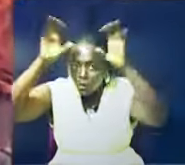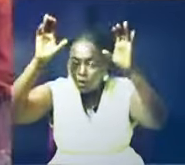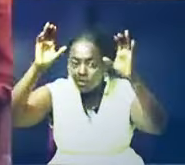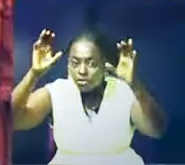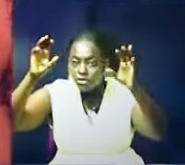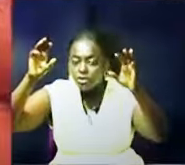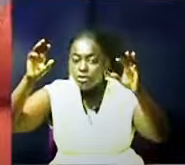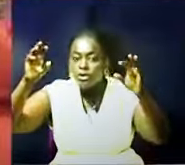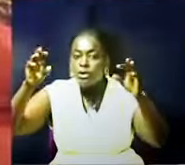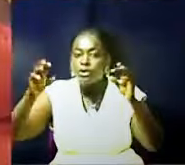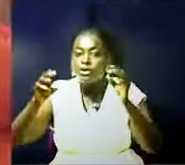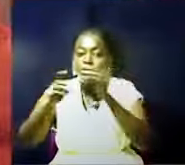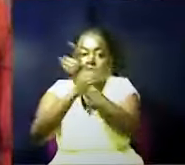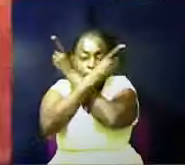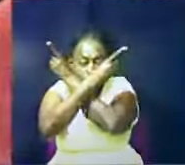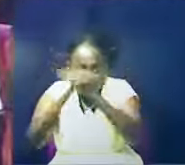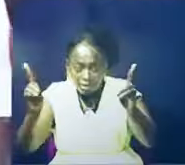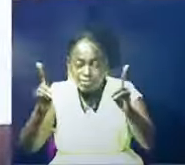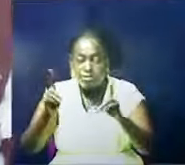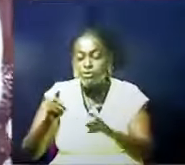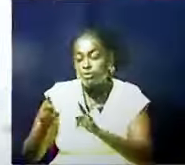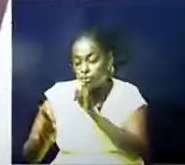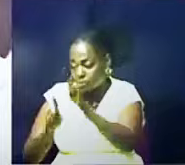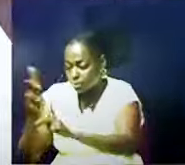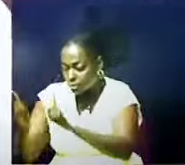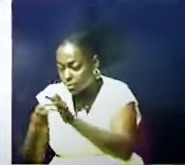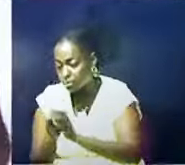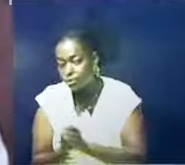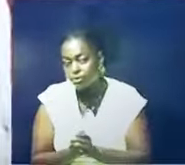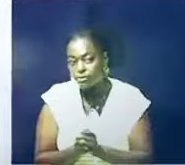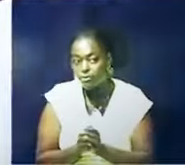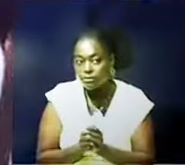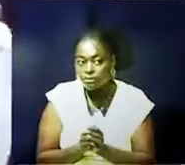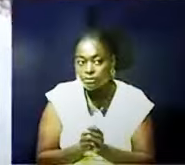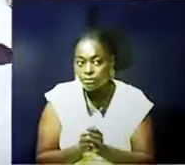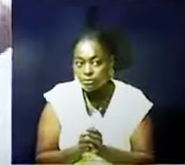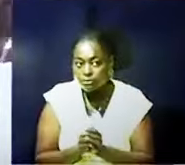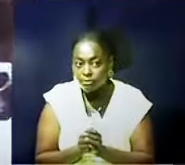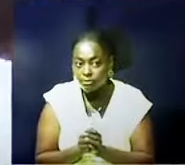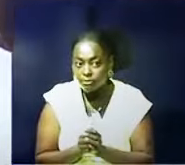people. He made this statement and I want us to interact